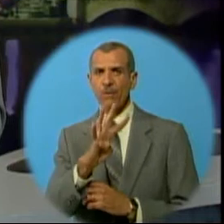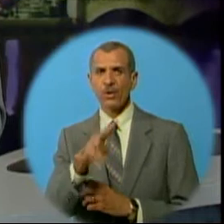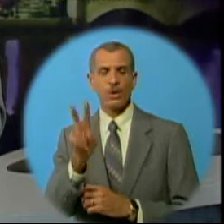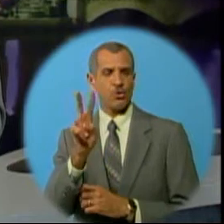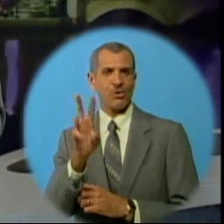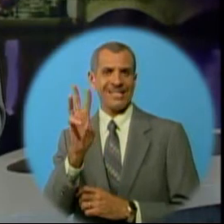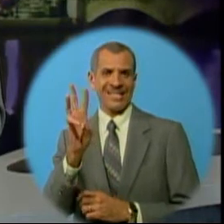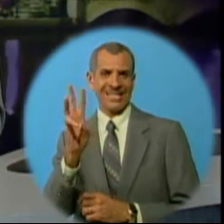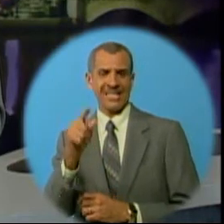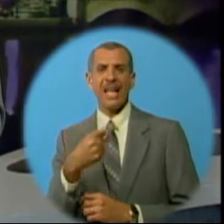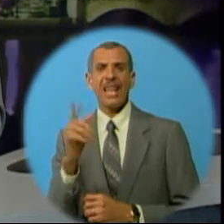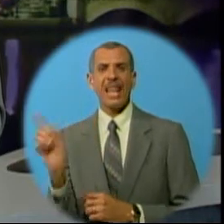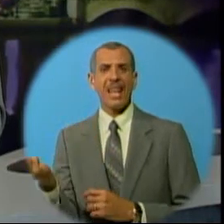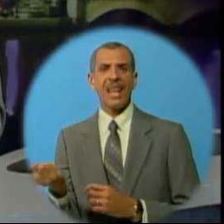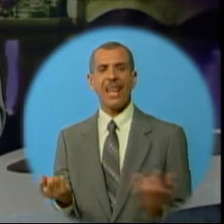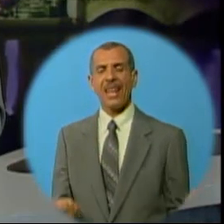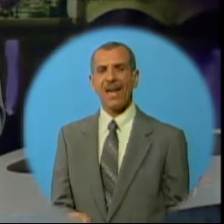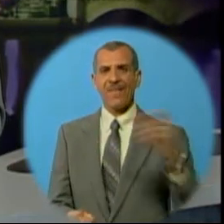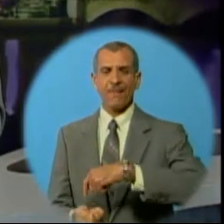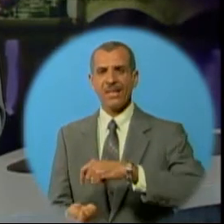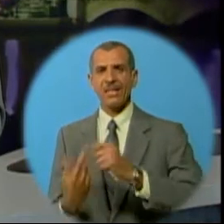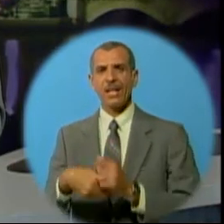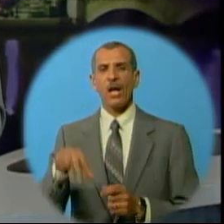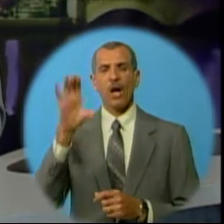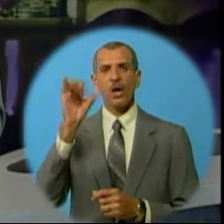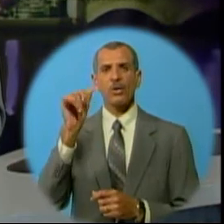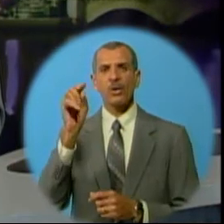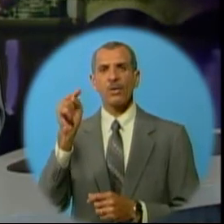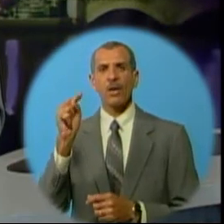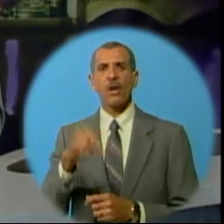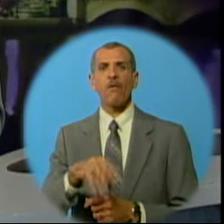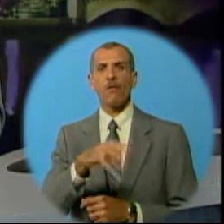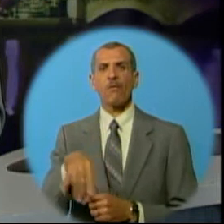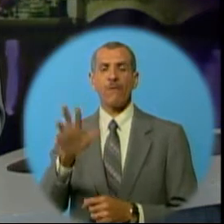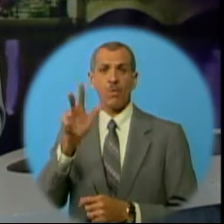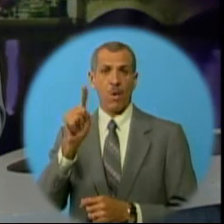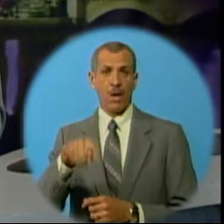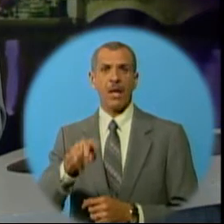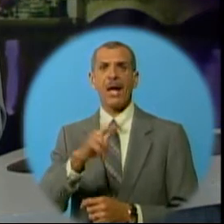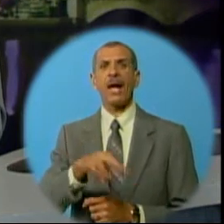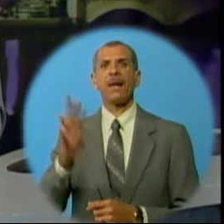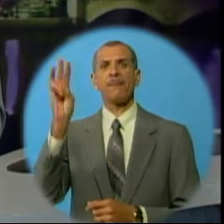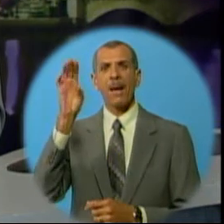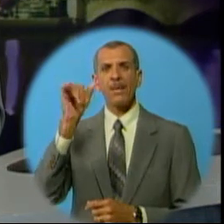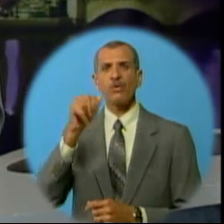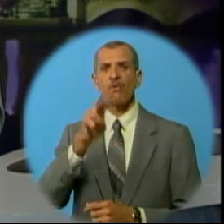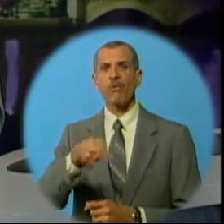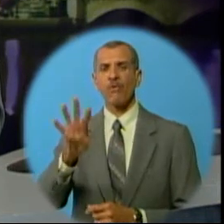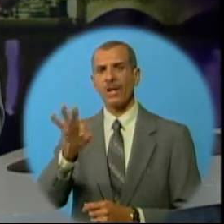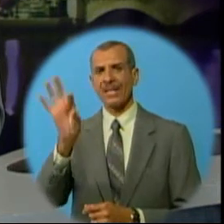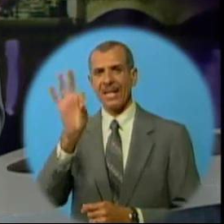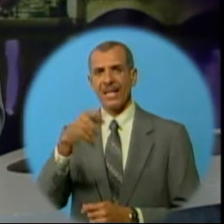sixes. Left-arm pacer Sheldon Cottrell took 4 for 51 and fellow pacer Miguel Cummins 2 for 49. Scores then,